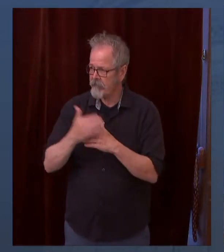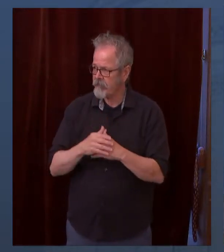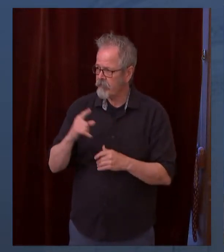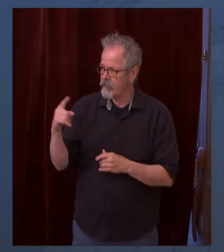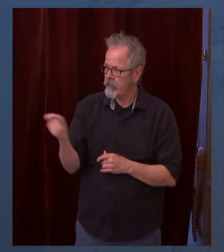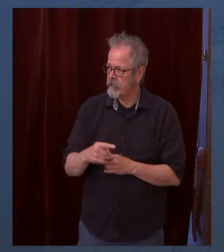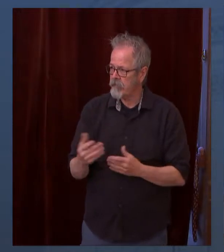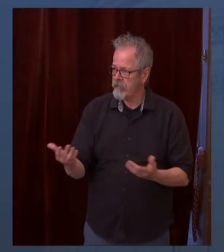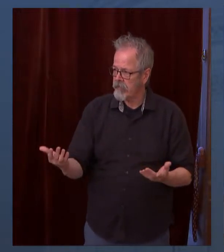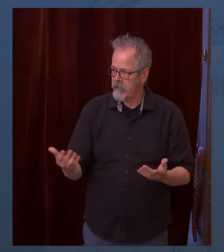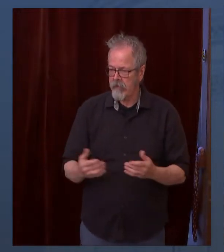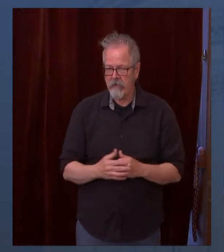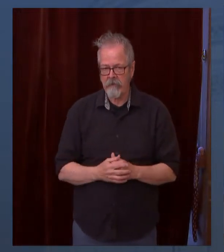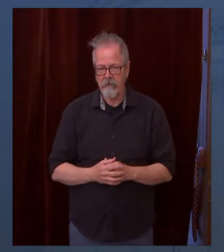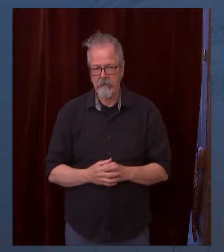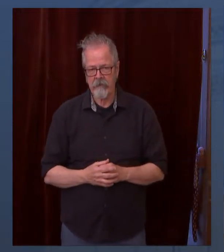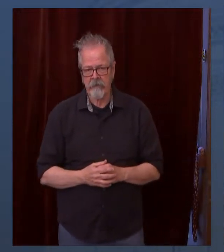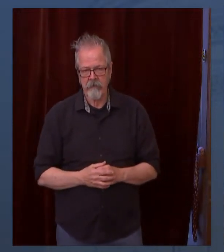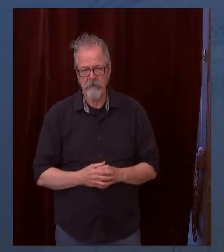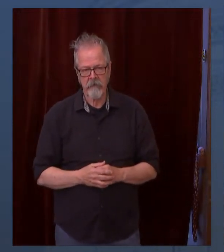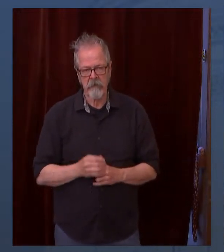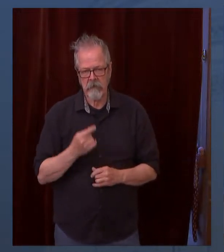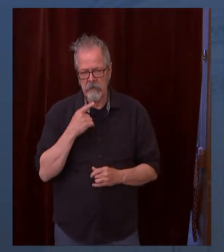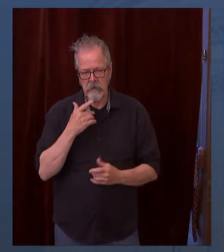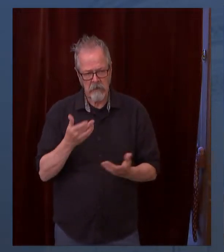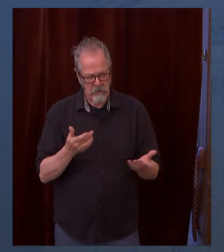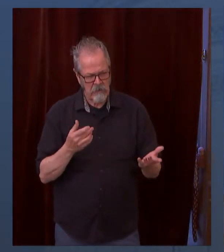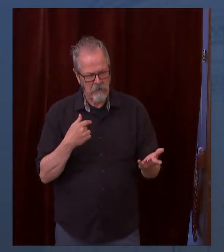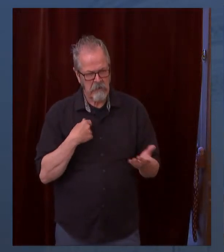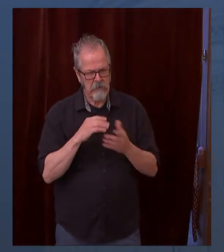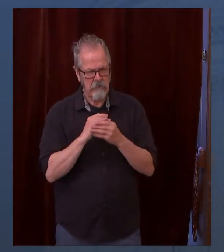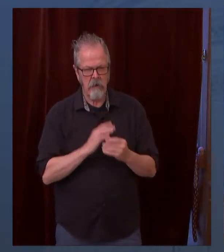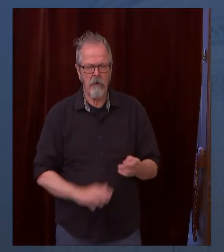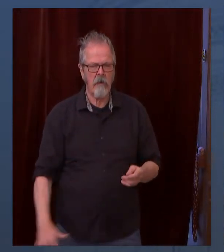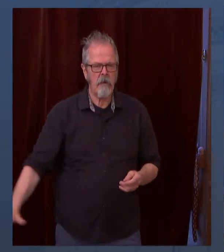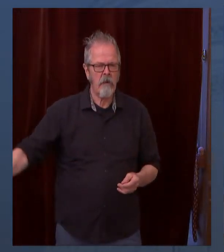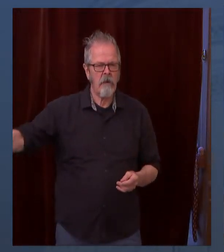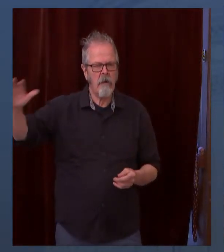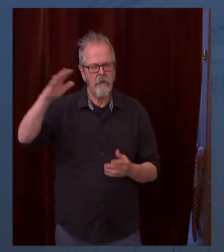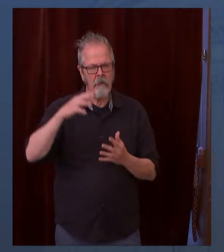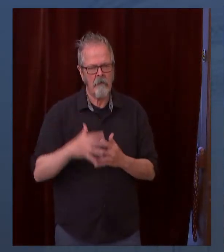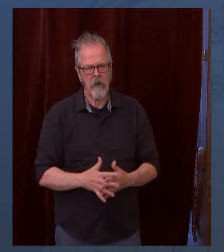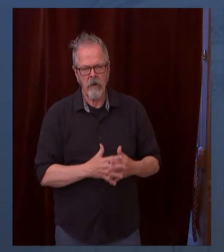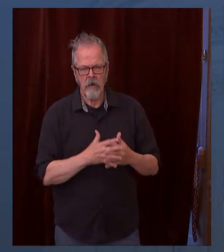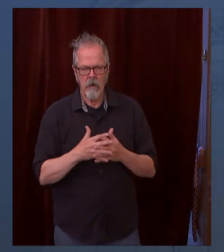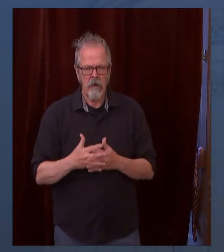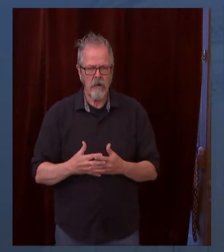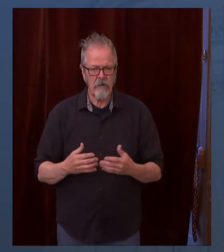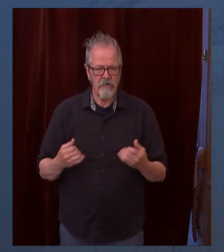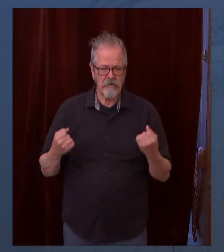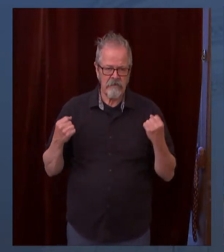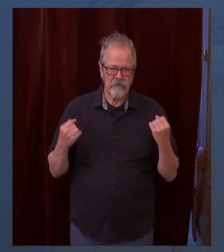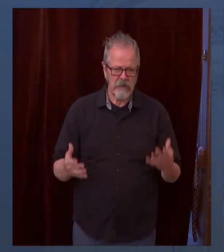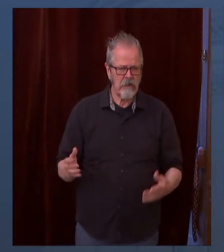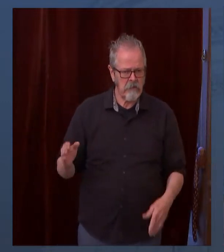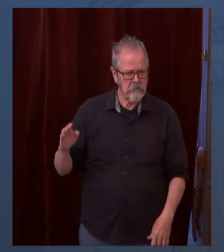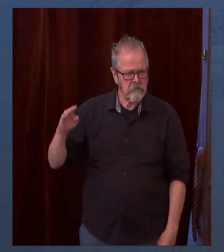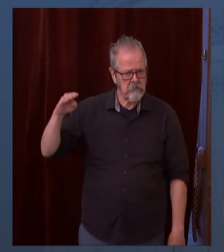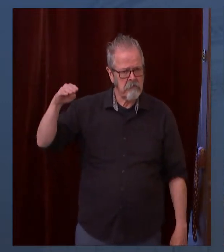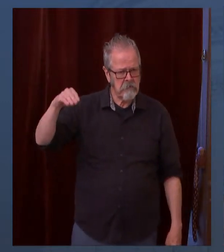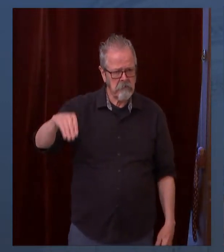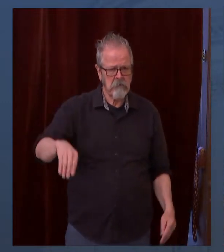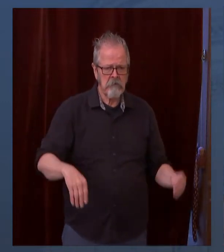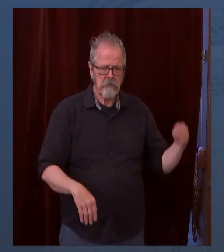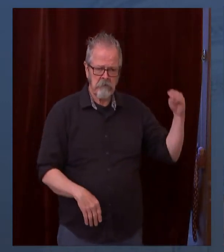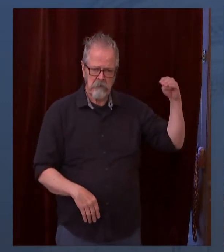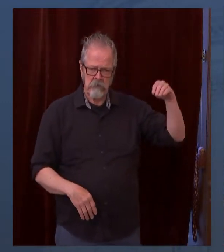is great news, but Washington is among the 17 states in which they're actually rising. Wondering why you